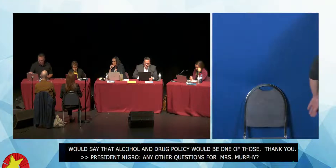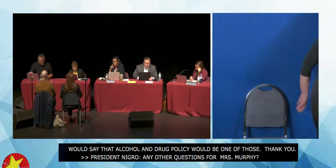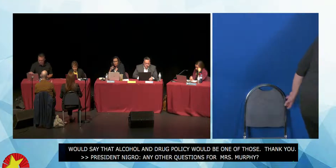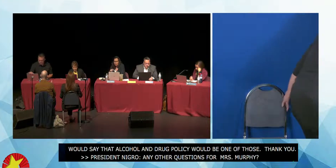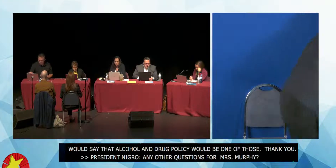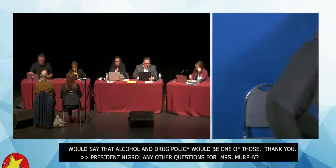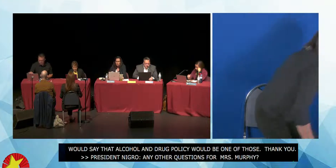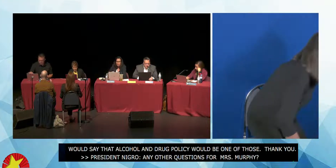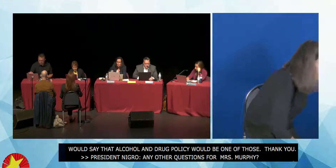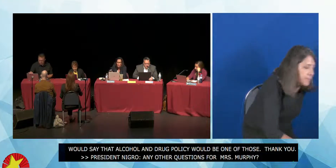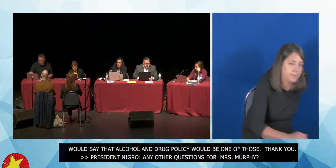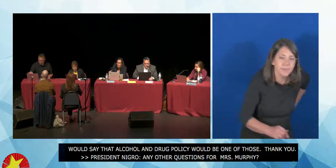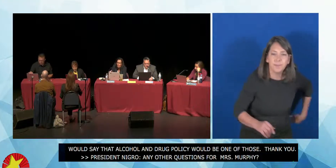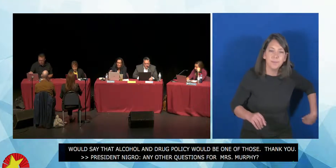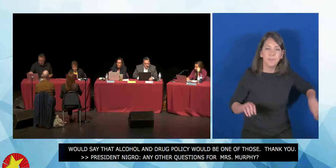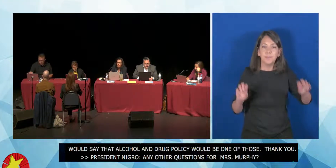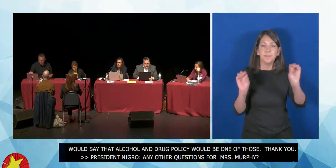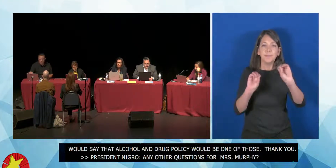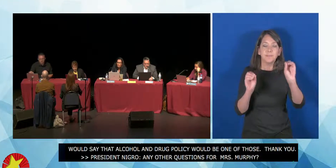Okay, thank you, Ms. Murphy.